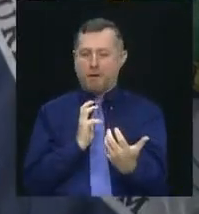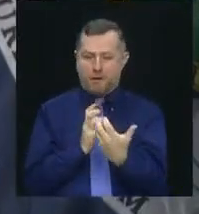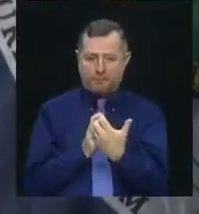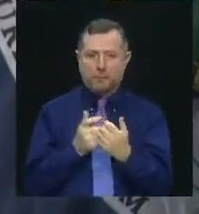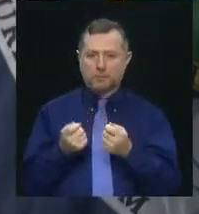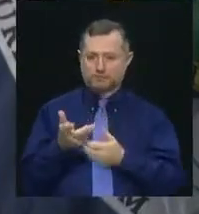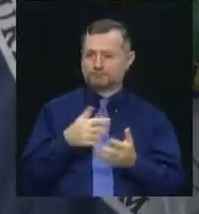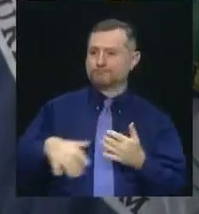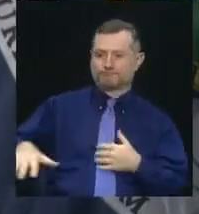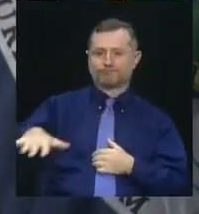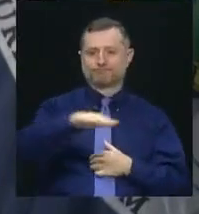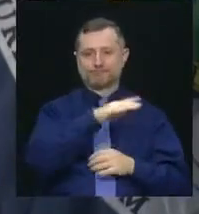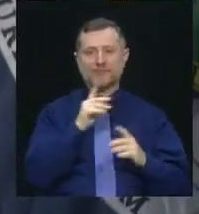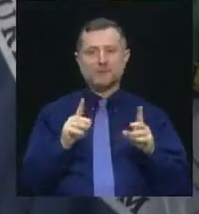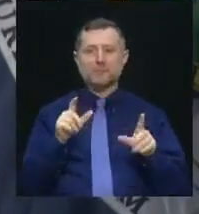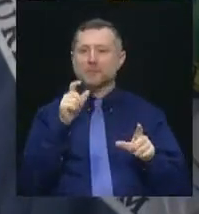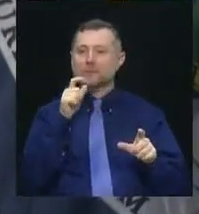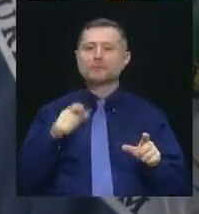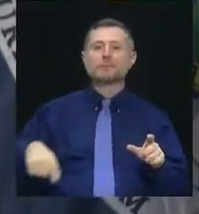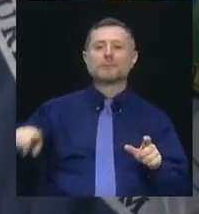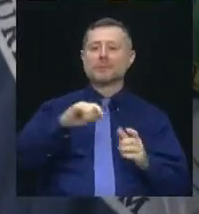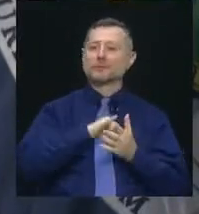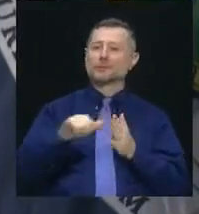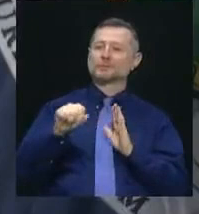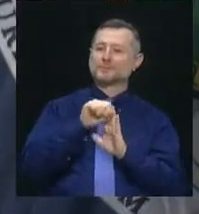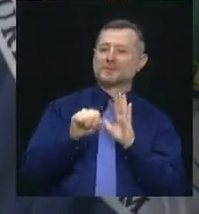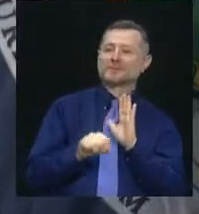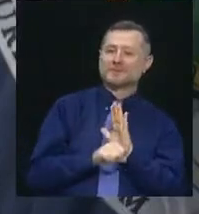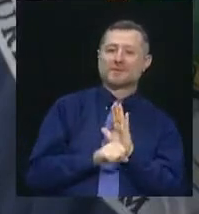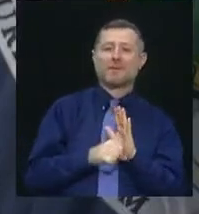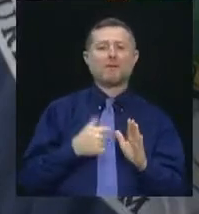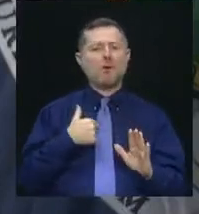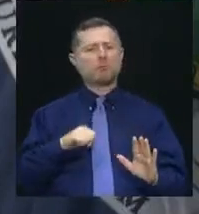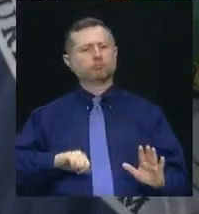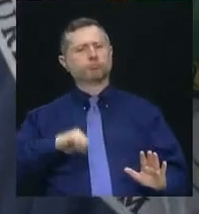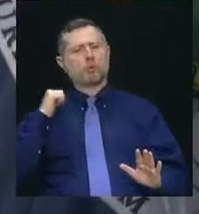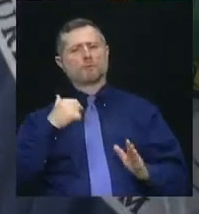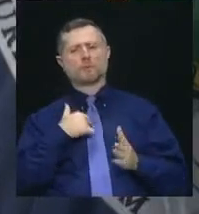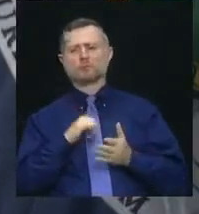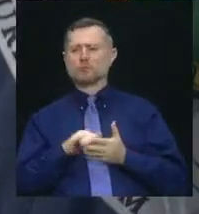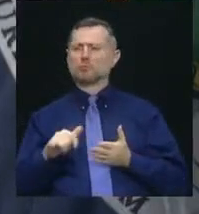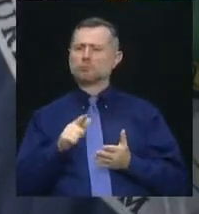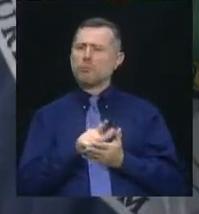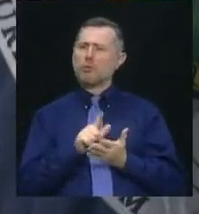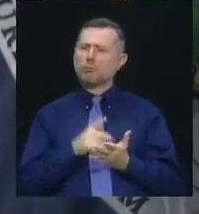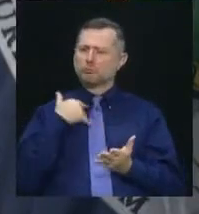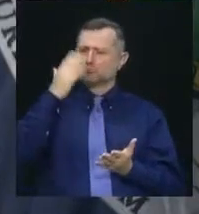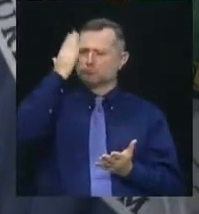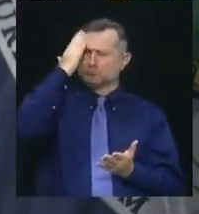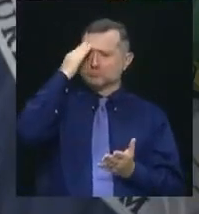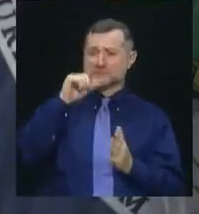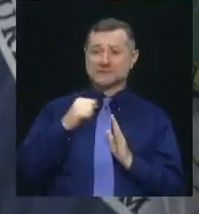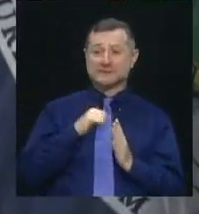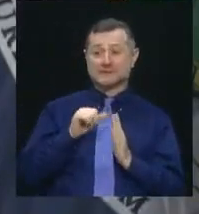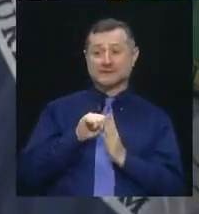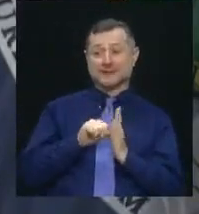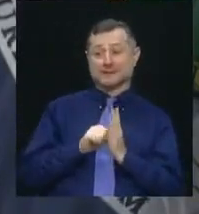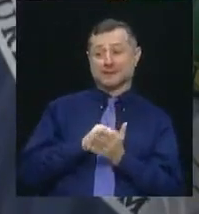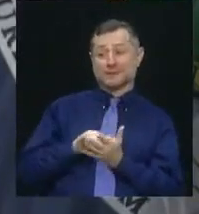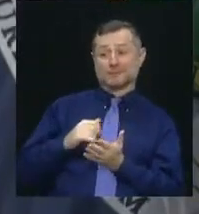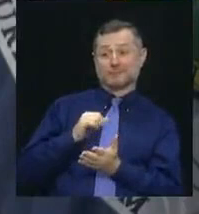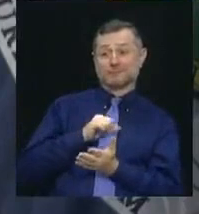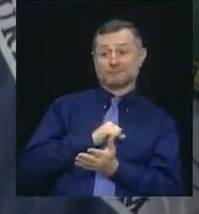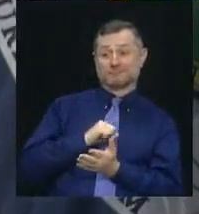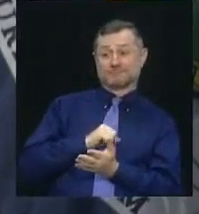op-ed that I wrote on it, many people in our state Senate would argue that that was a turning point when they read that and saw